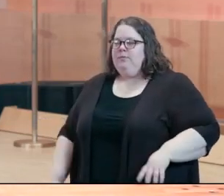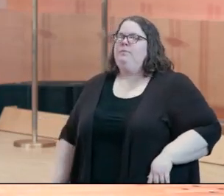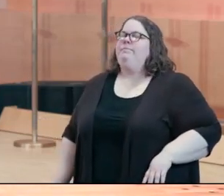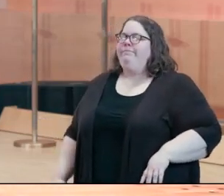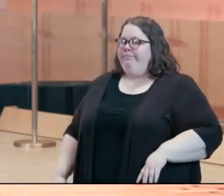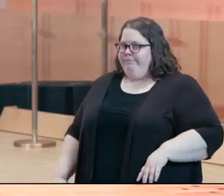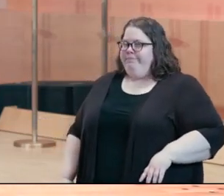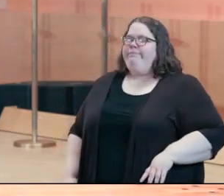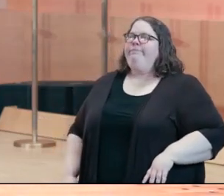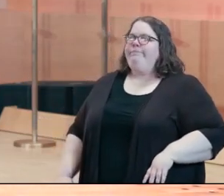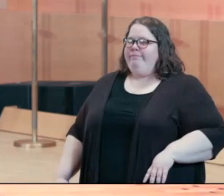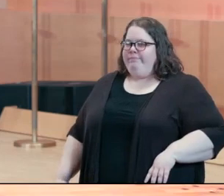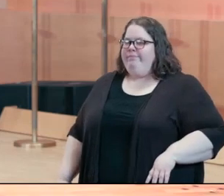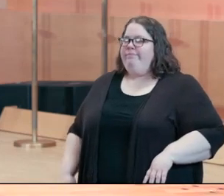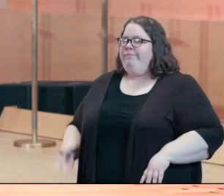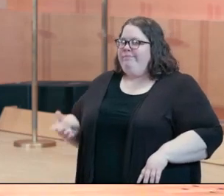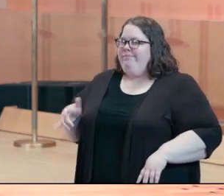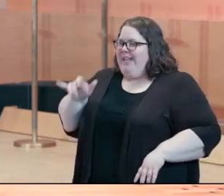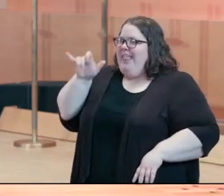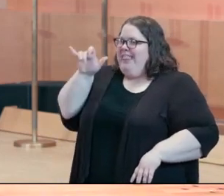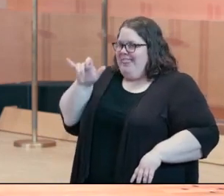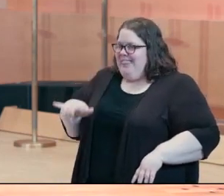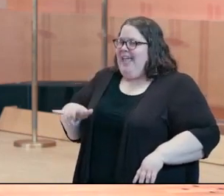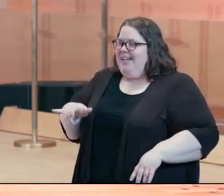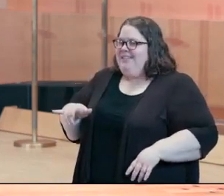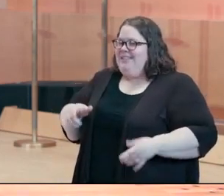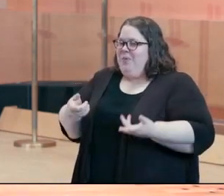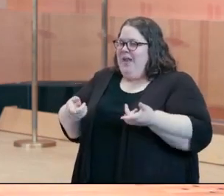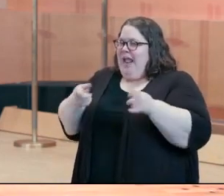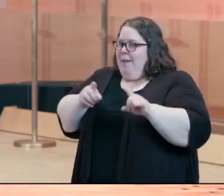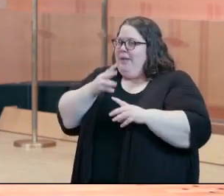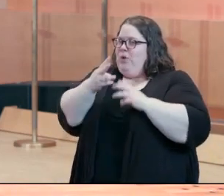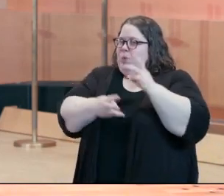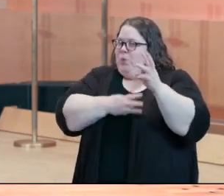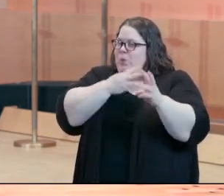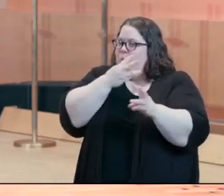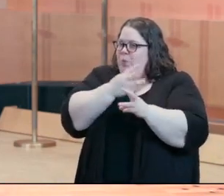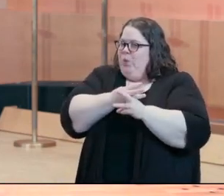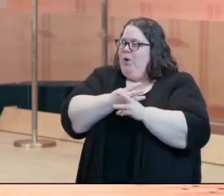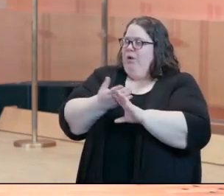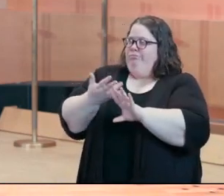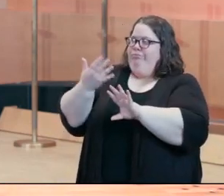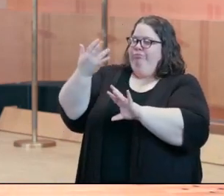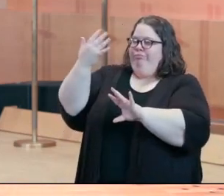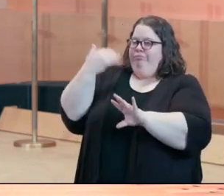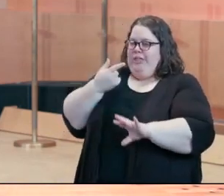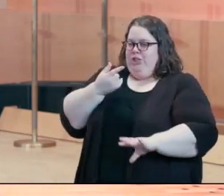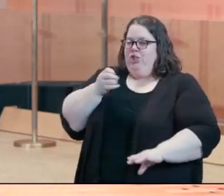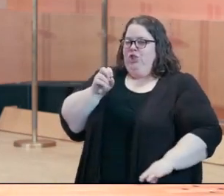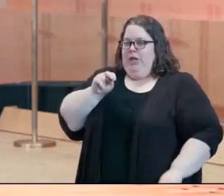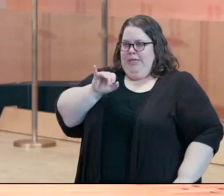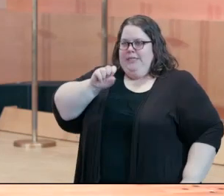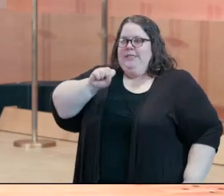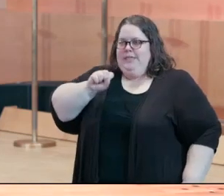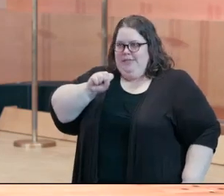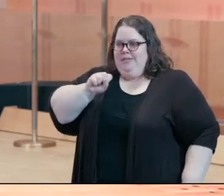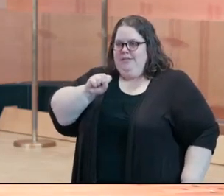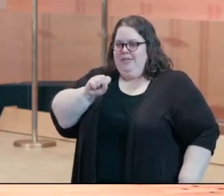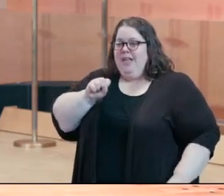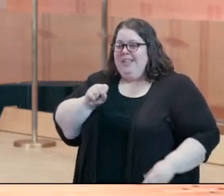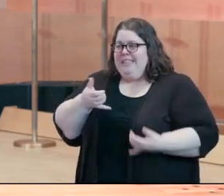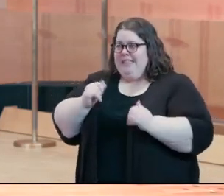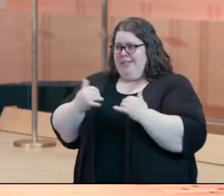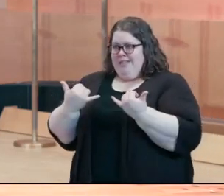And this is the state of creation, God's human beings, not only in Genesis, but even today, where